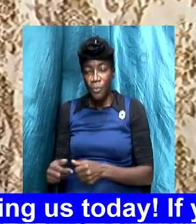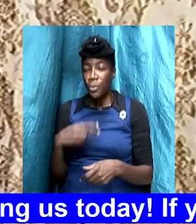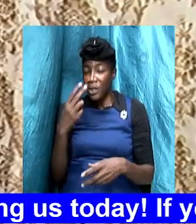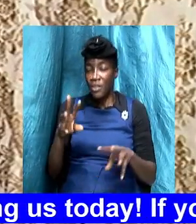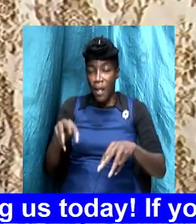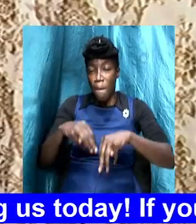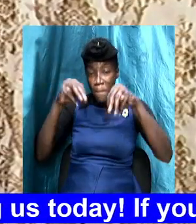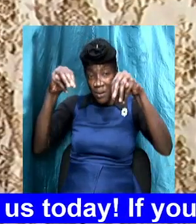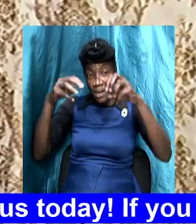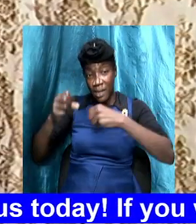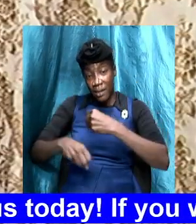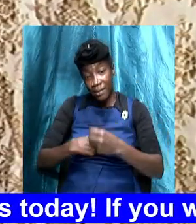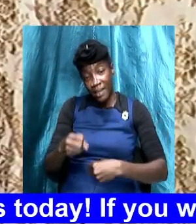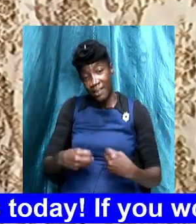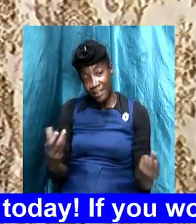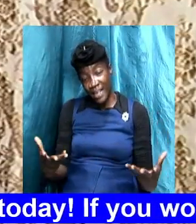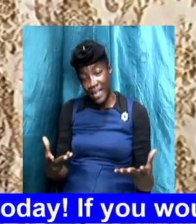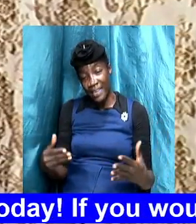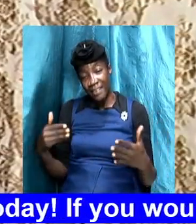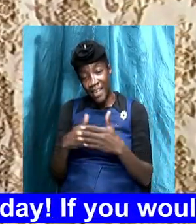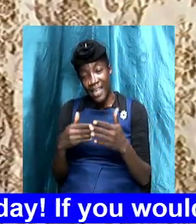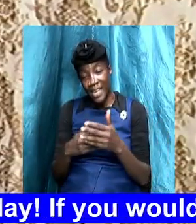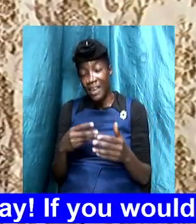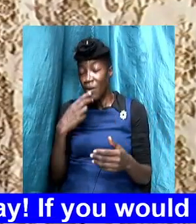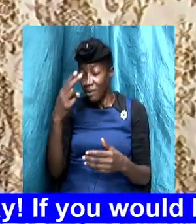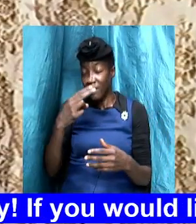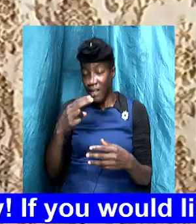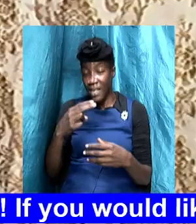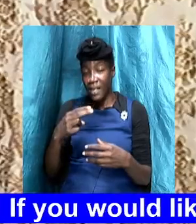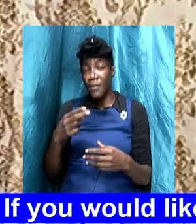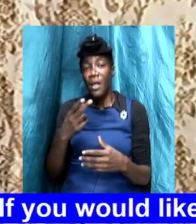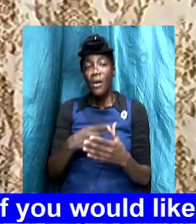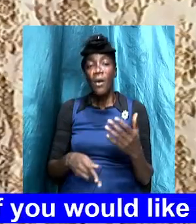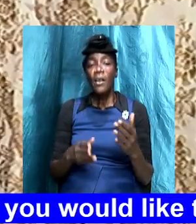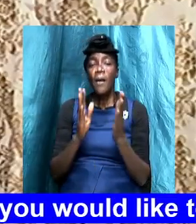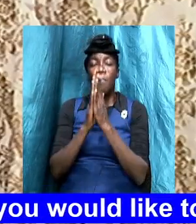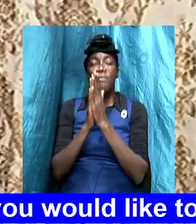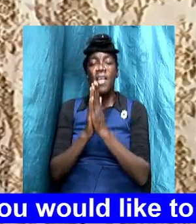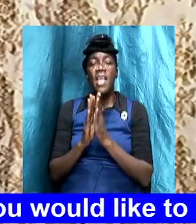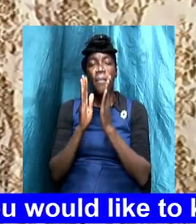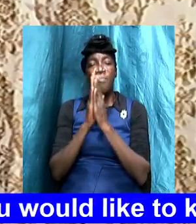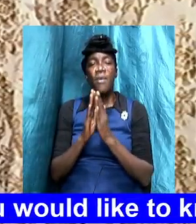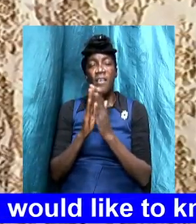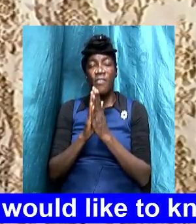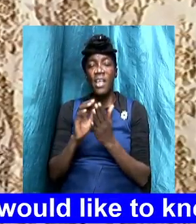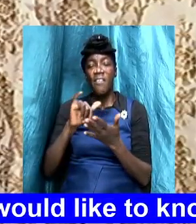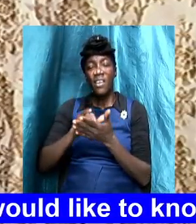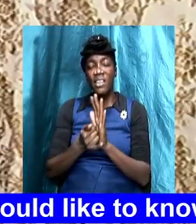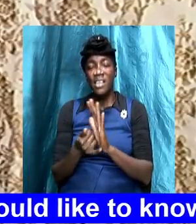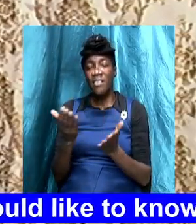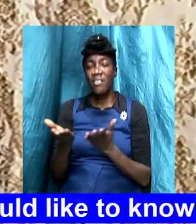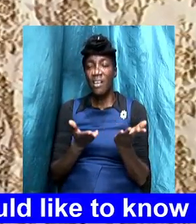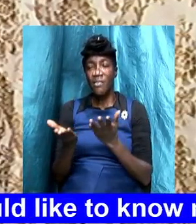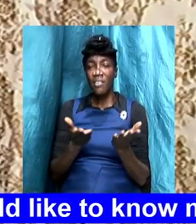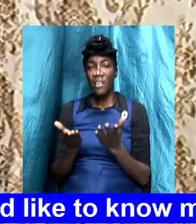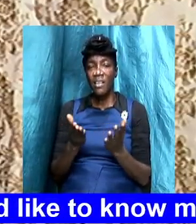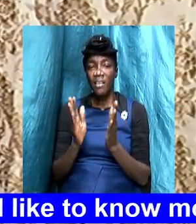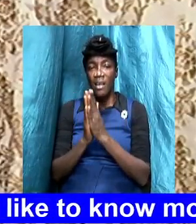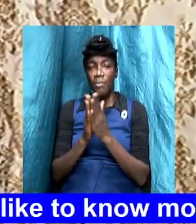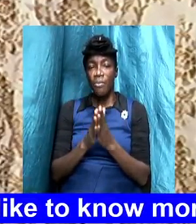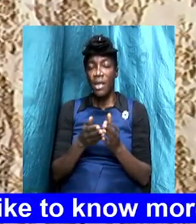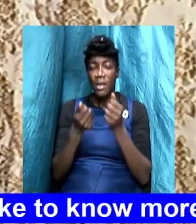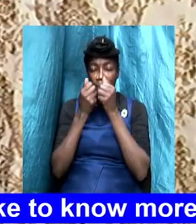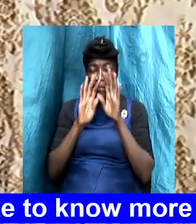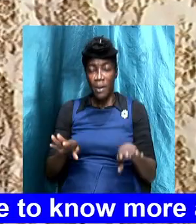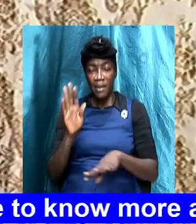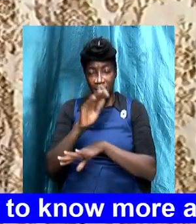to do exceeding abundantly above that which you're able to ask or think. Let us prayerfully pray for these services. I pray, God, I will be blessed